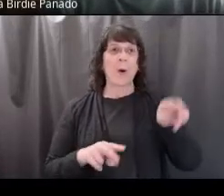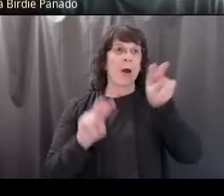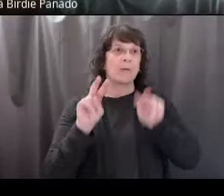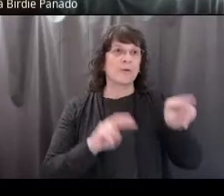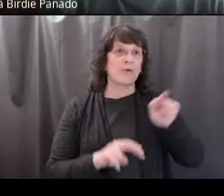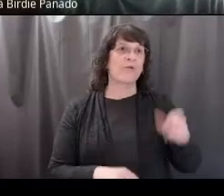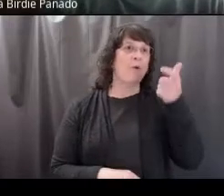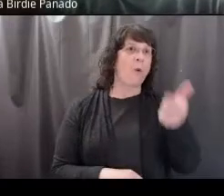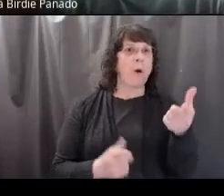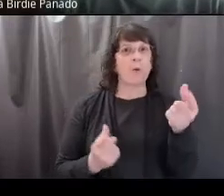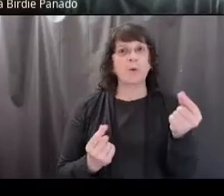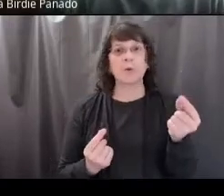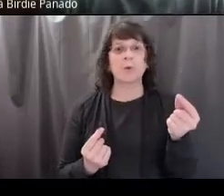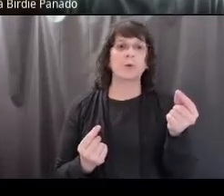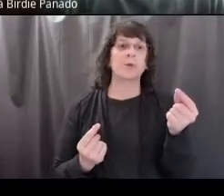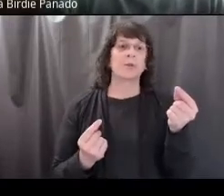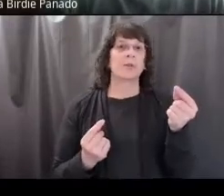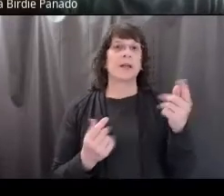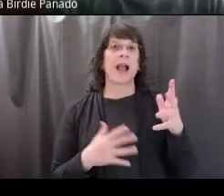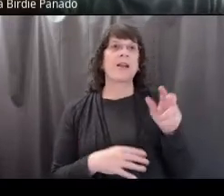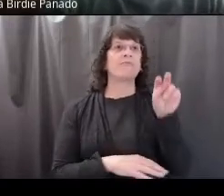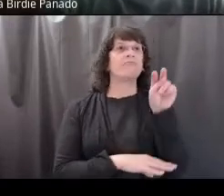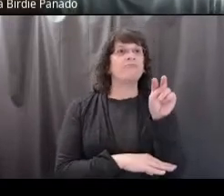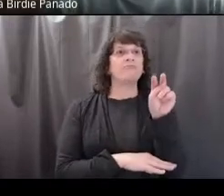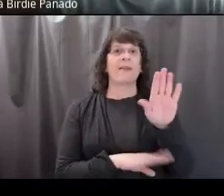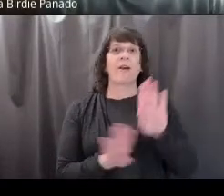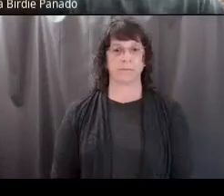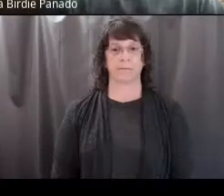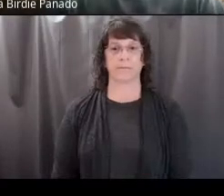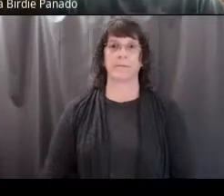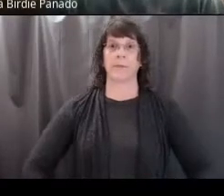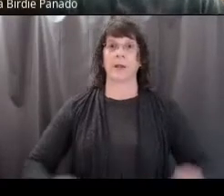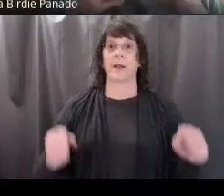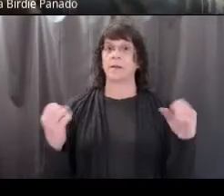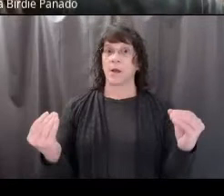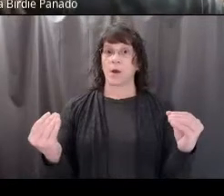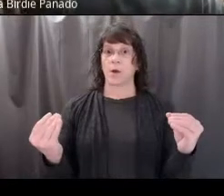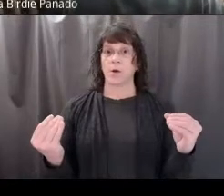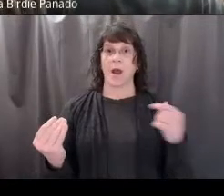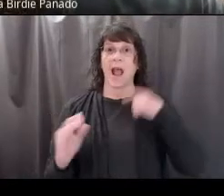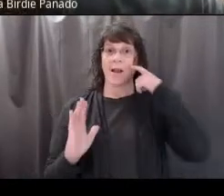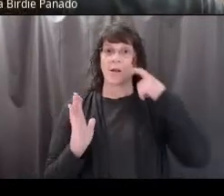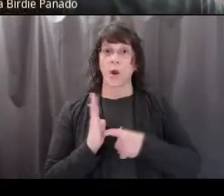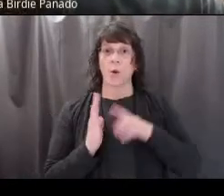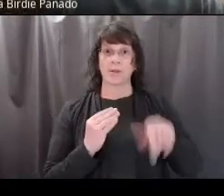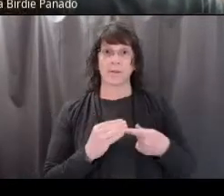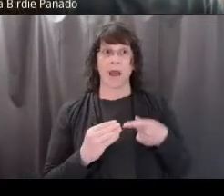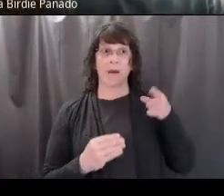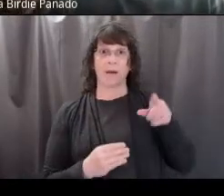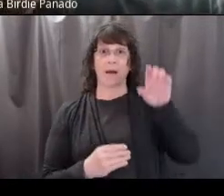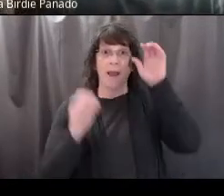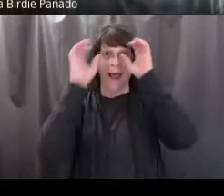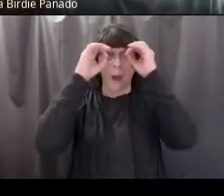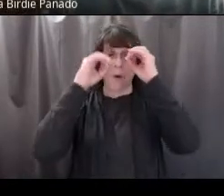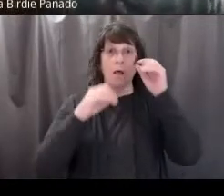and watch what they do and kind of just watch their behavior throughout the day. What I notice about these owls is that